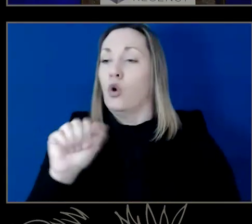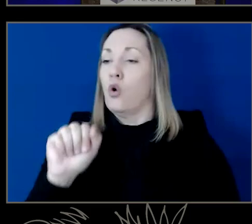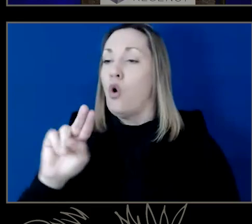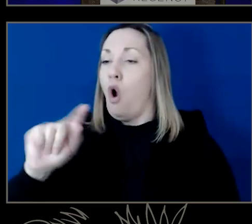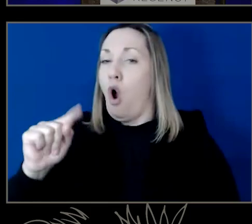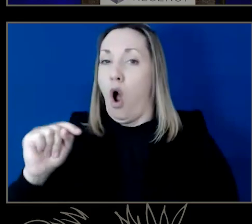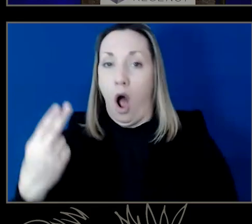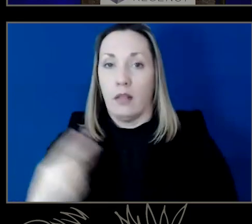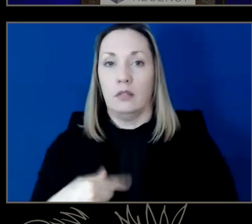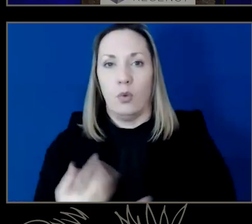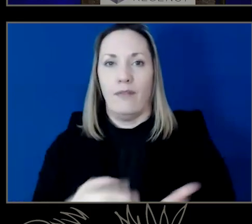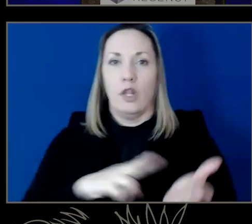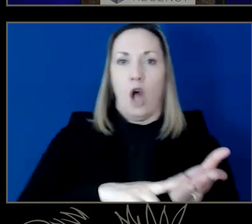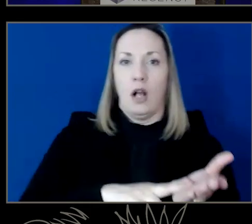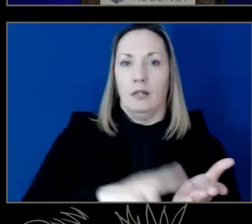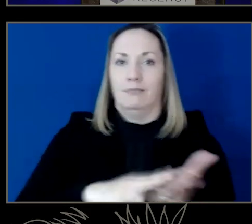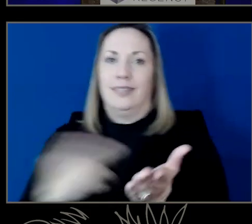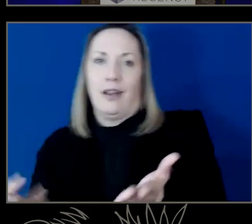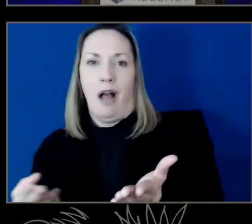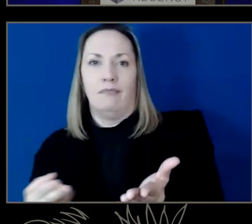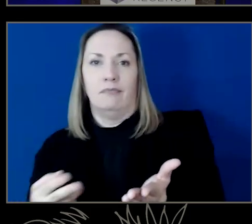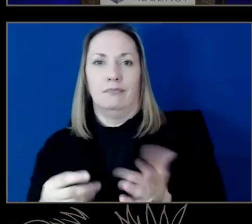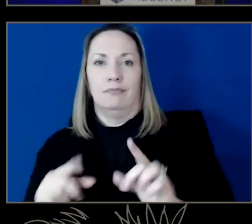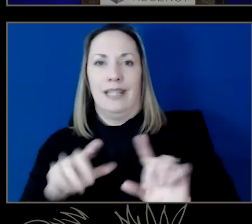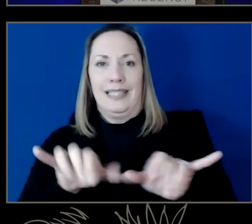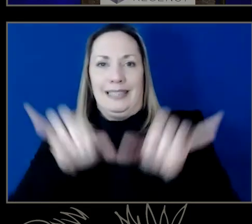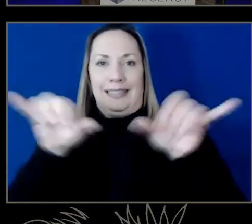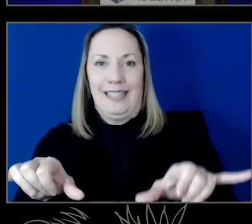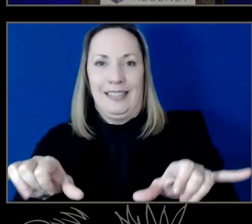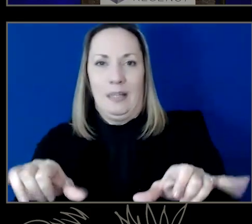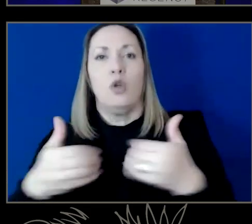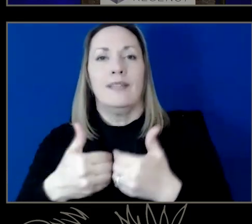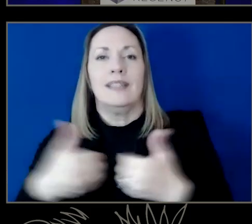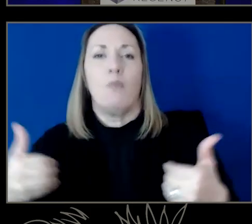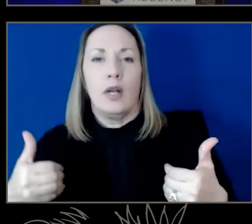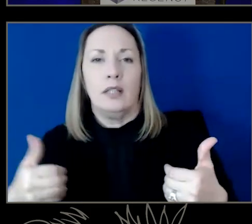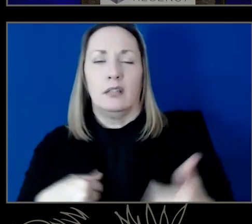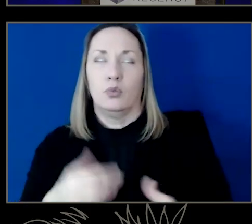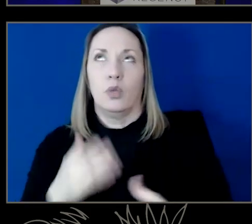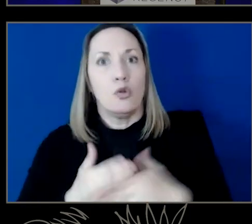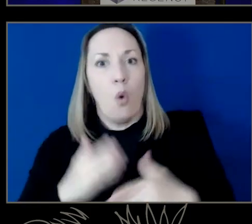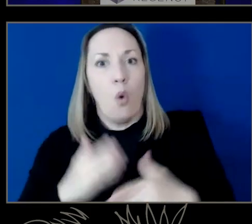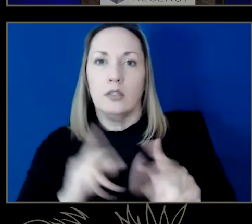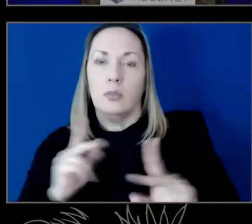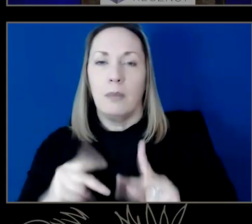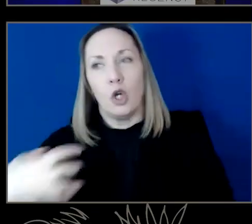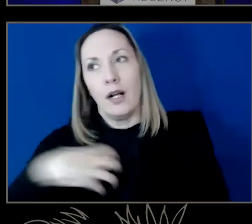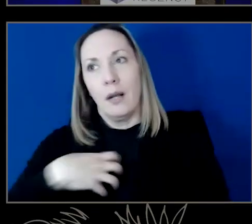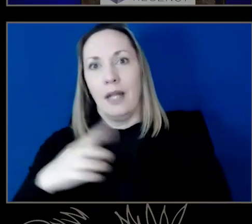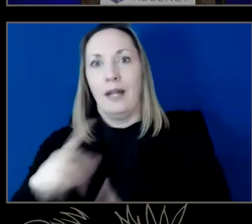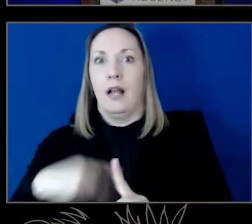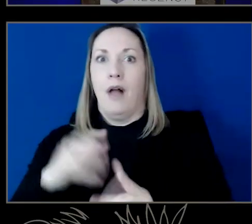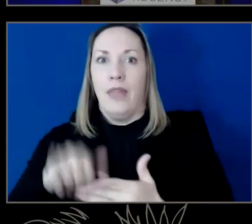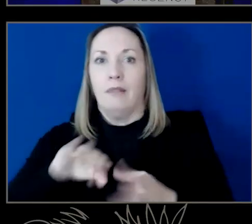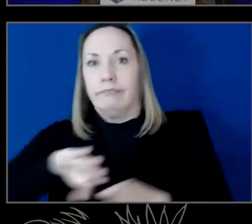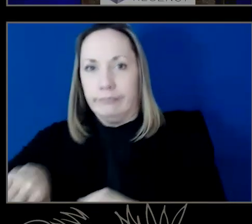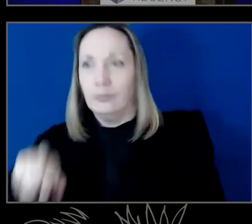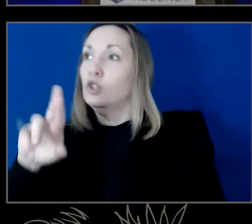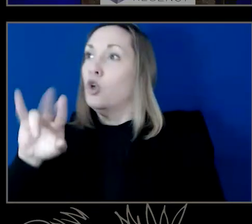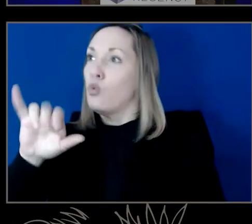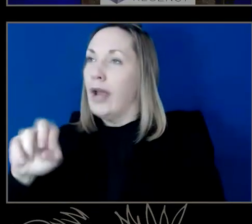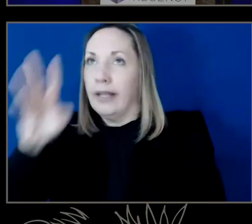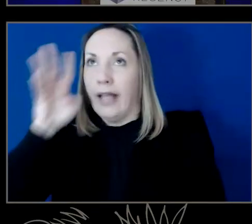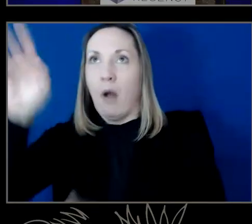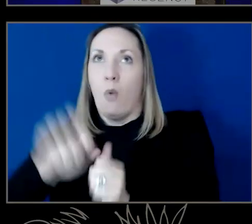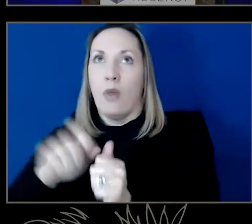up page system. So you have this kind of like separation of these two things, which was really annoying. So people started complaining about that. So Ryan came up with another